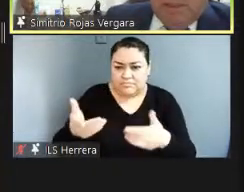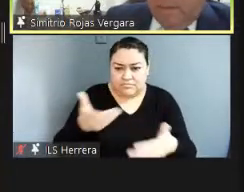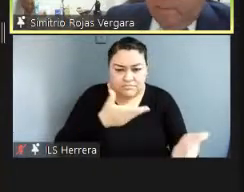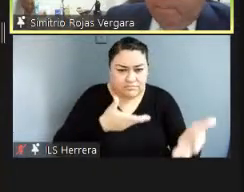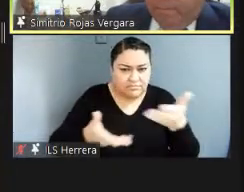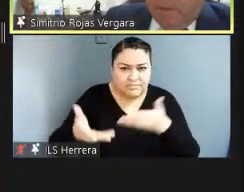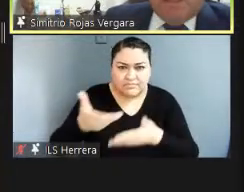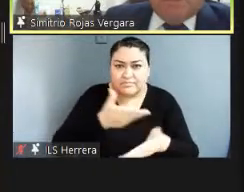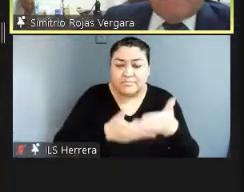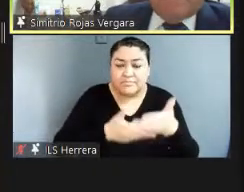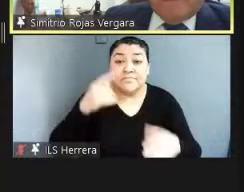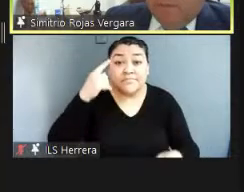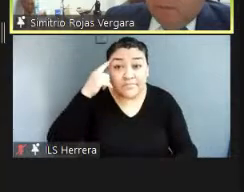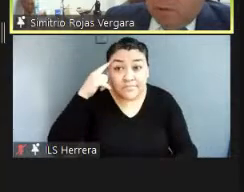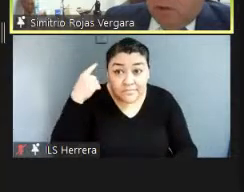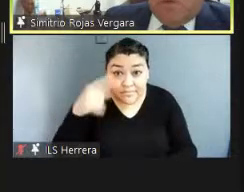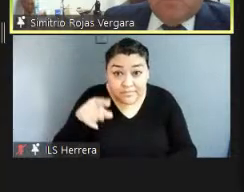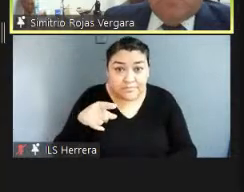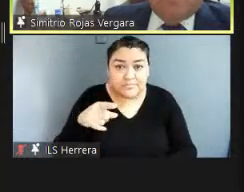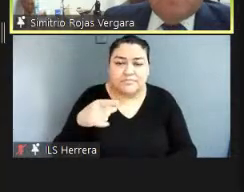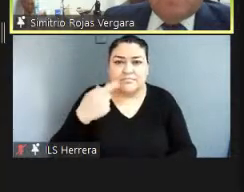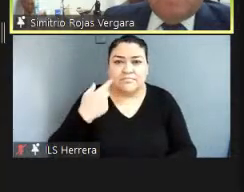during learning.